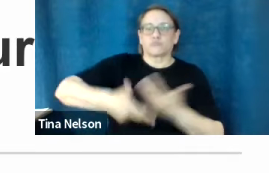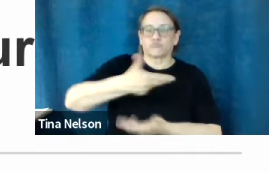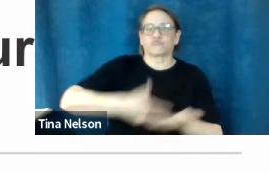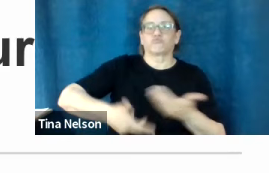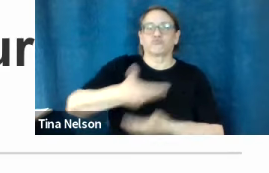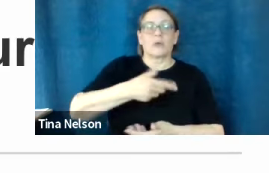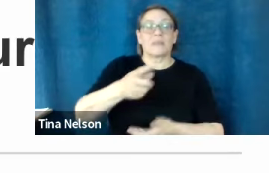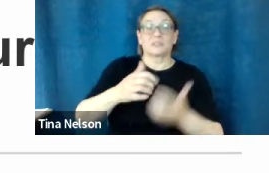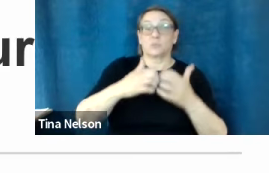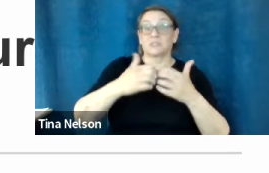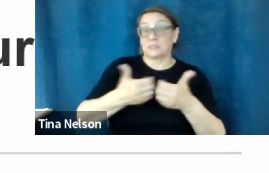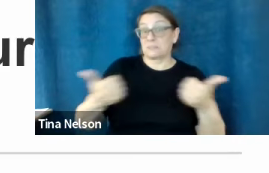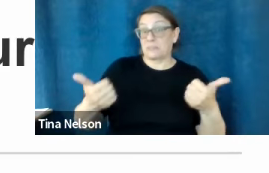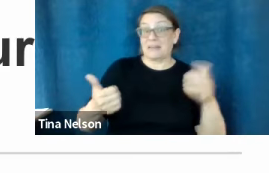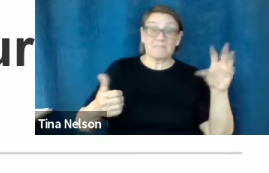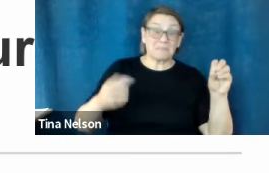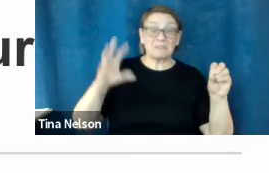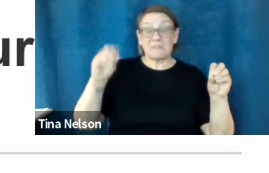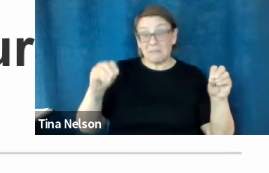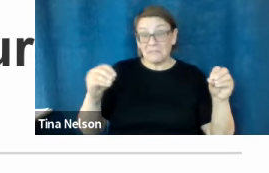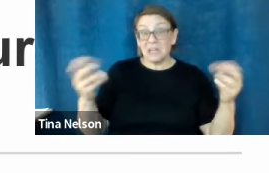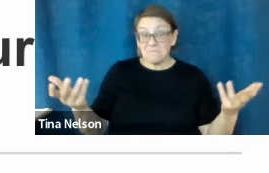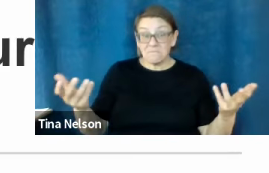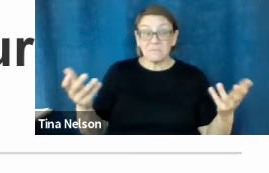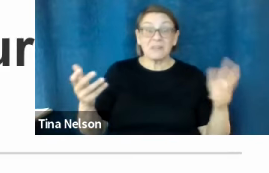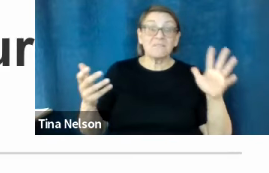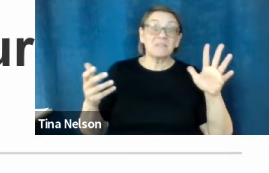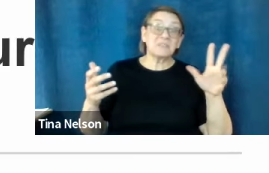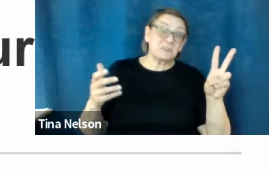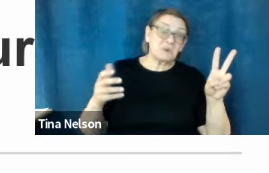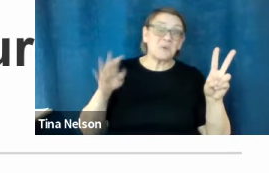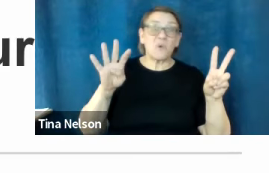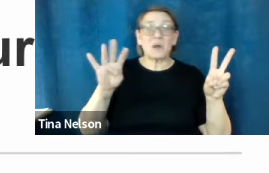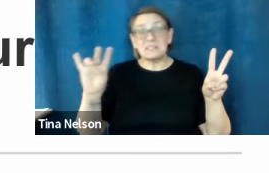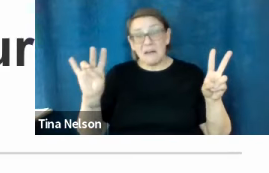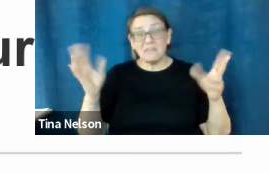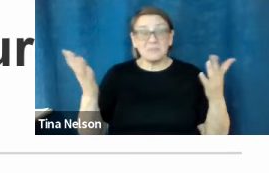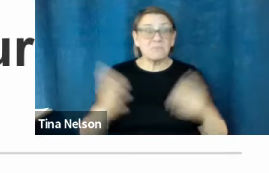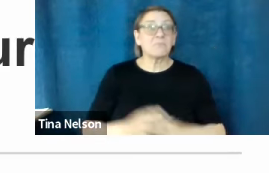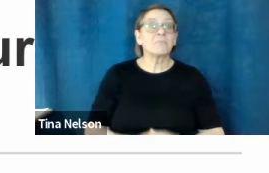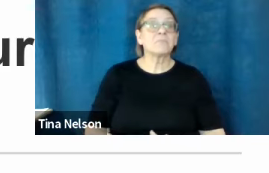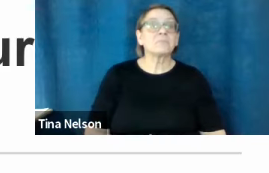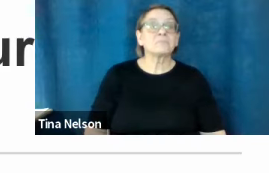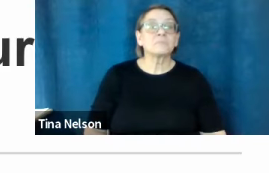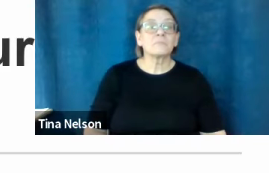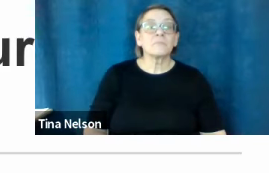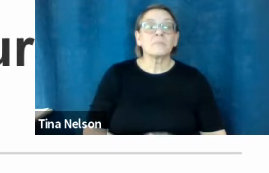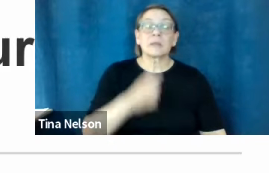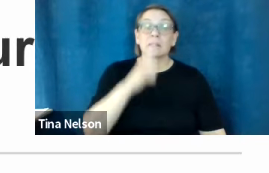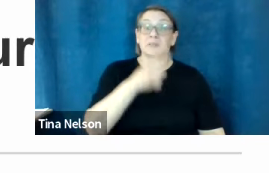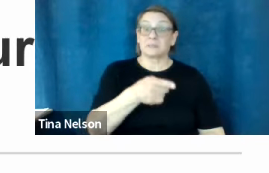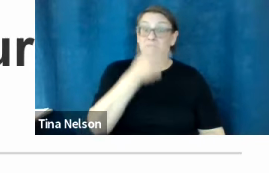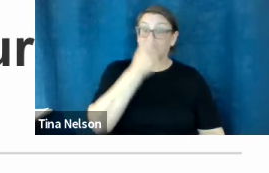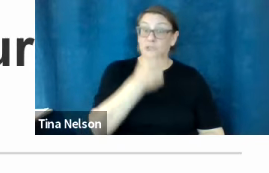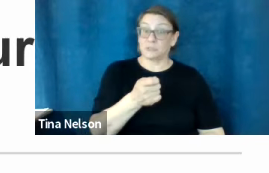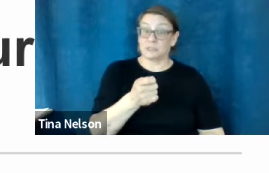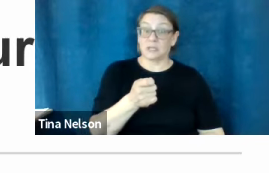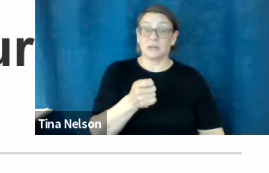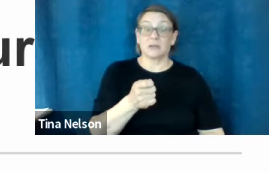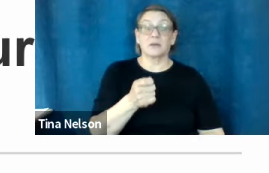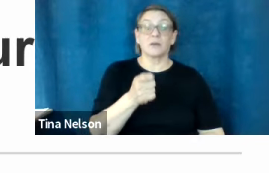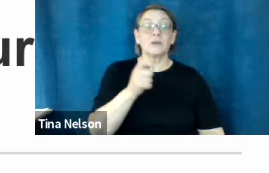this is split almost 50, 50, 52, 47. Uh, is interesting to know. Yes. Uh,